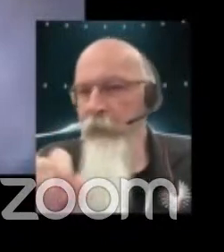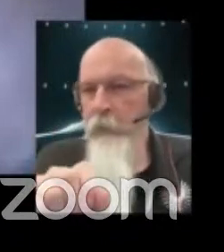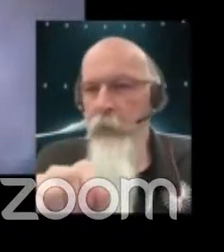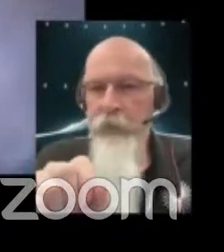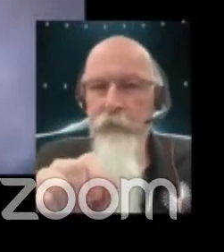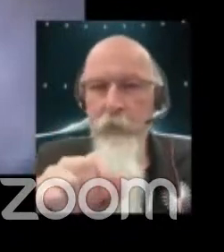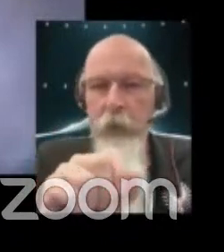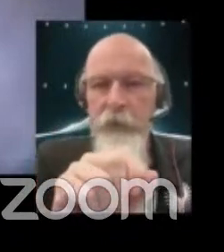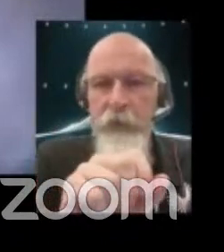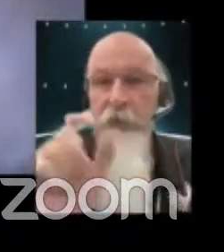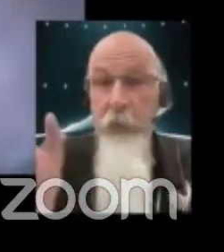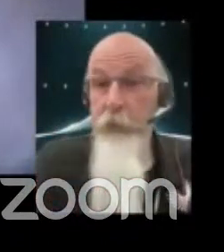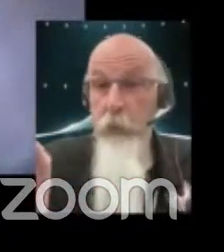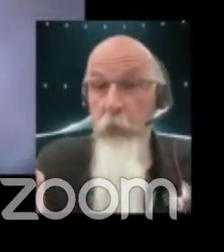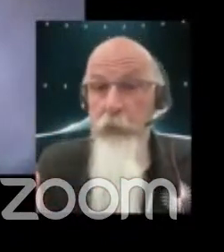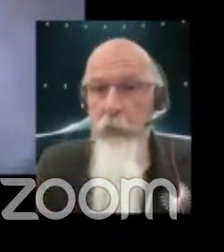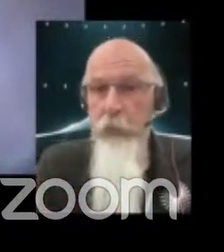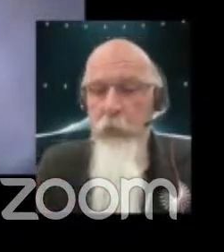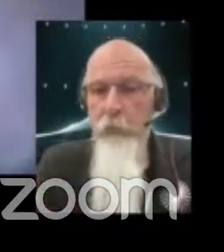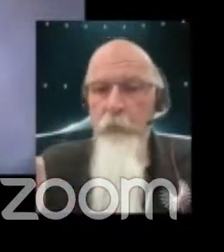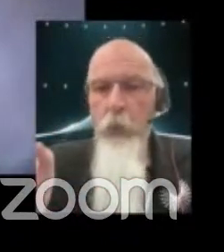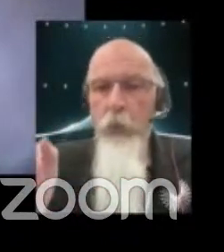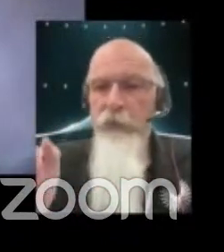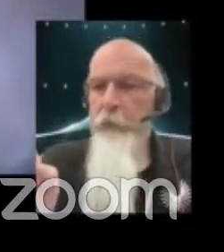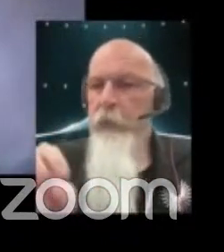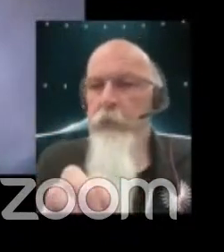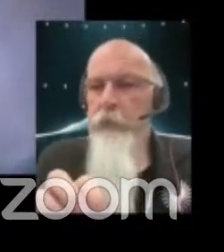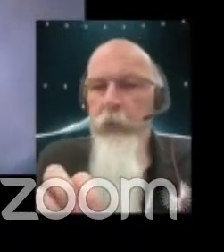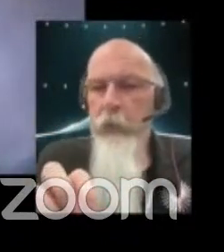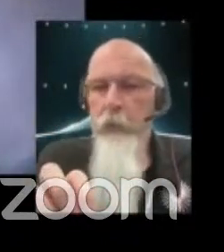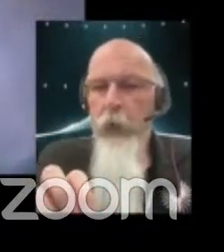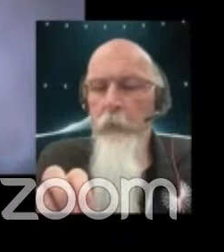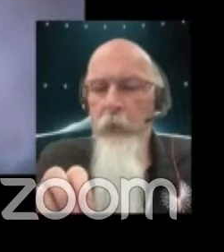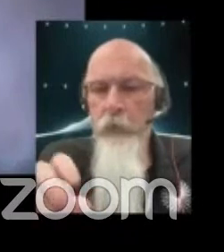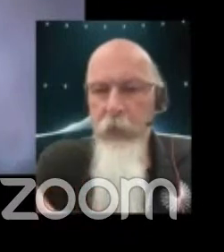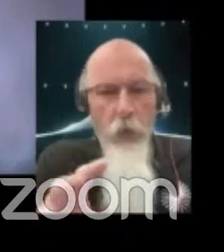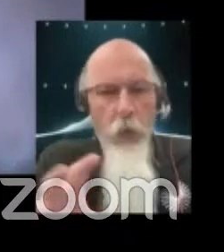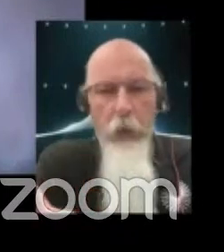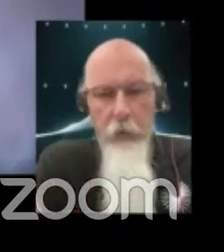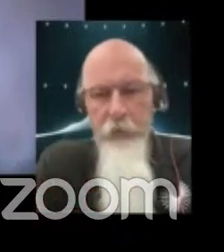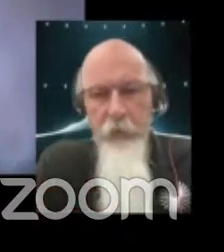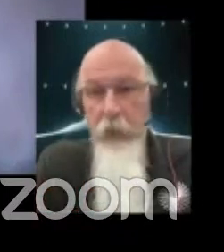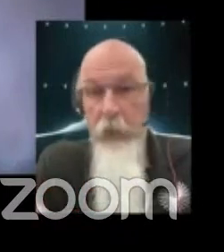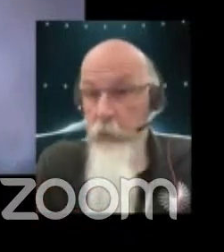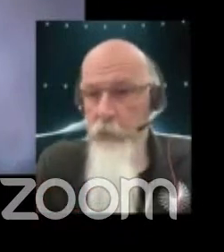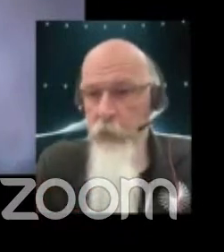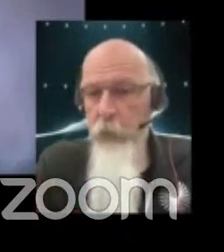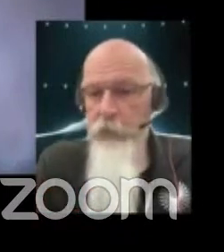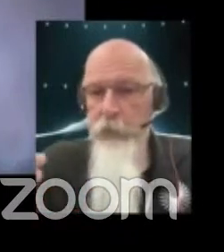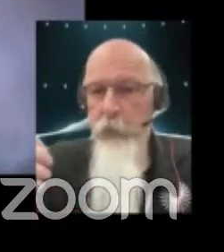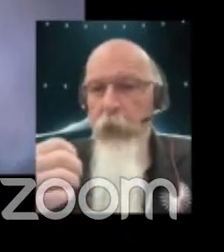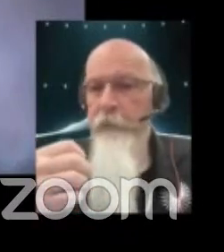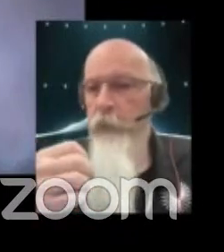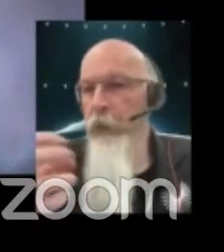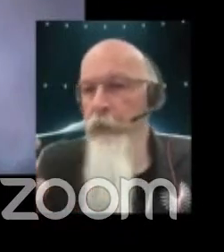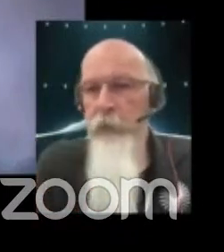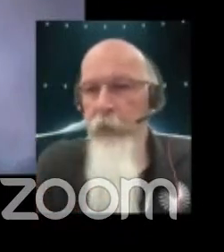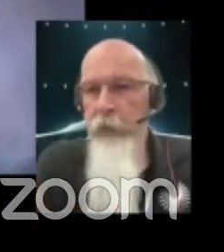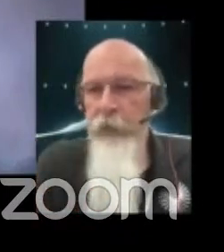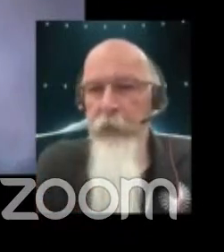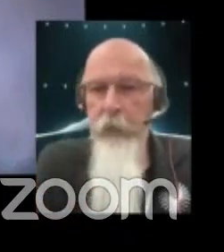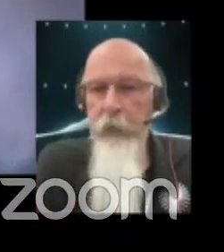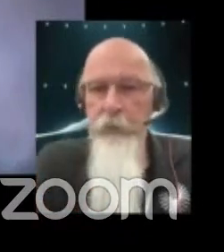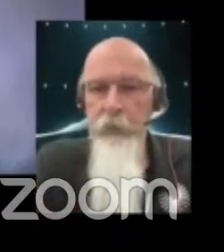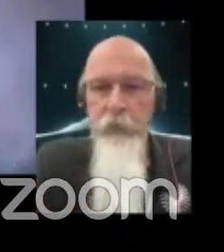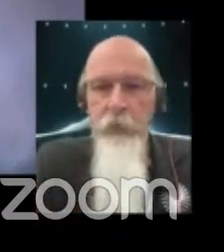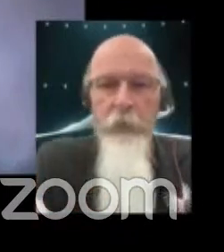we might bend it in a bunch of different places and if we do question we typically don't do it and in public we'll stand quietly after the side and ask the questions when everybody else